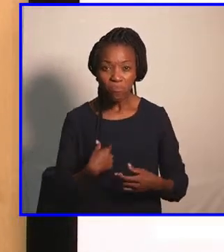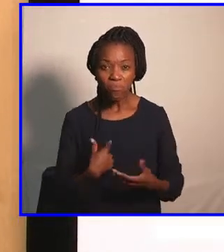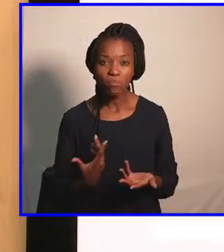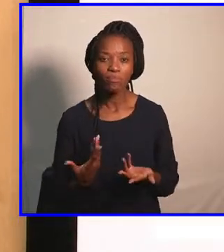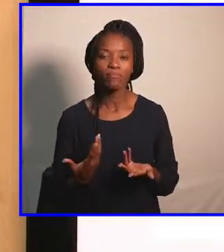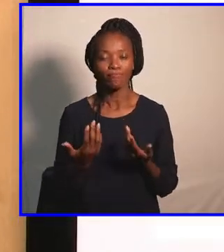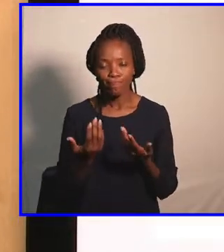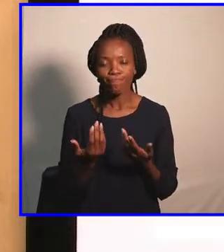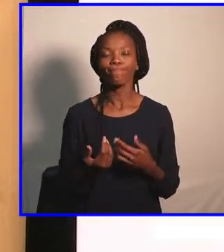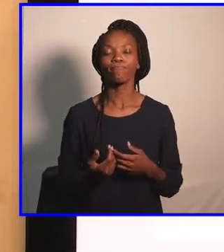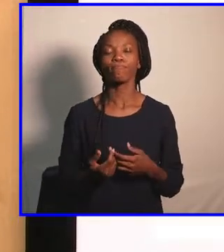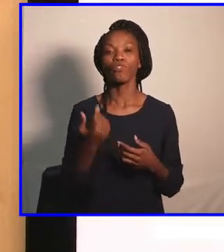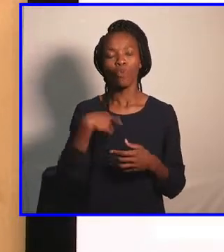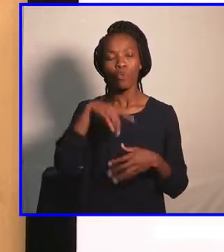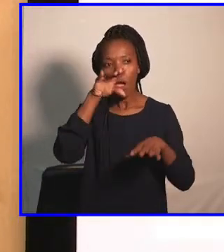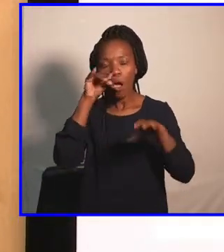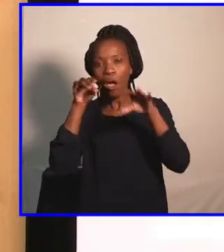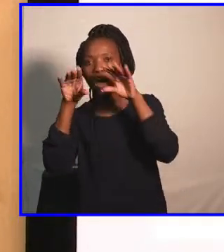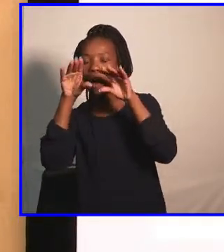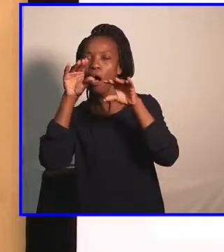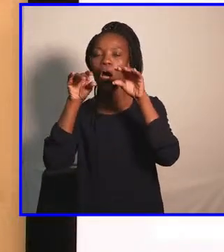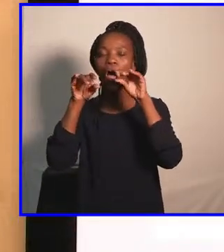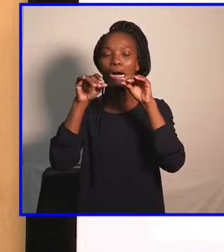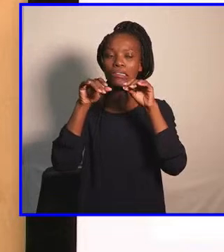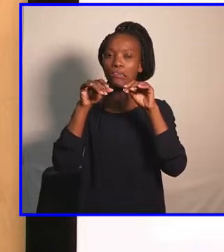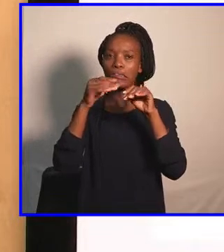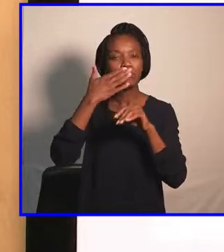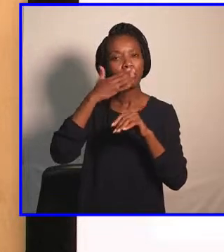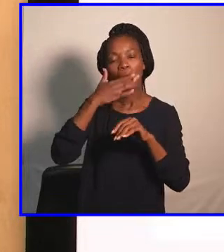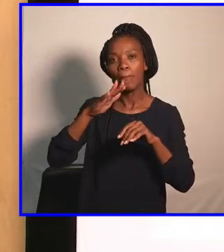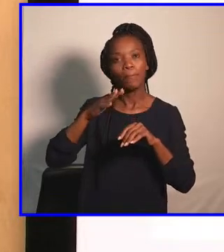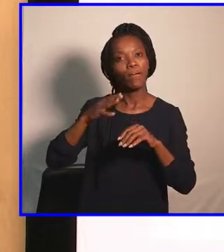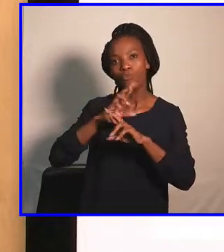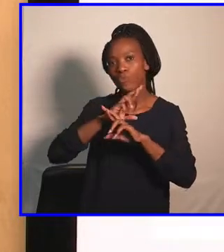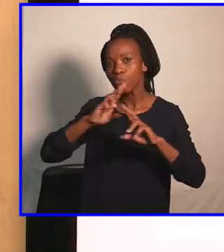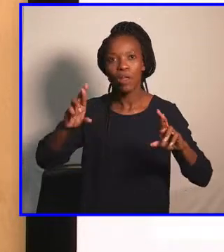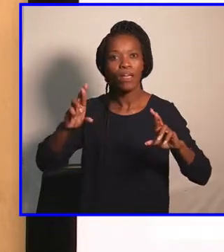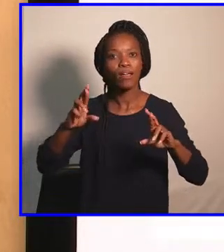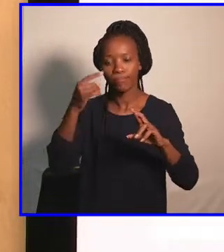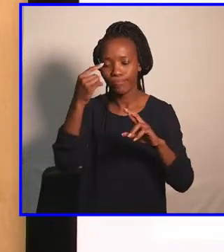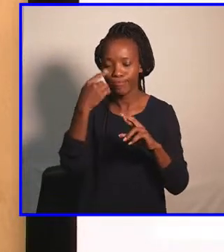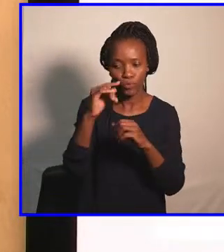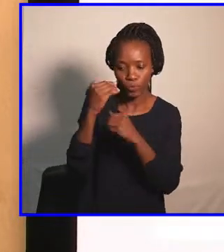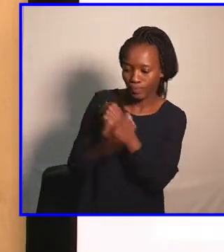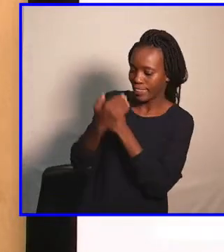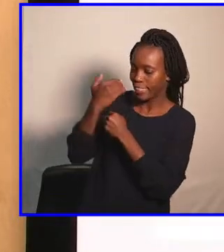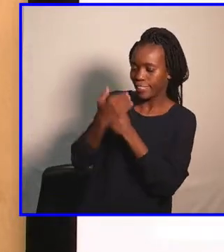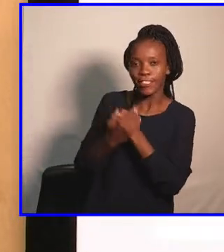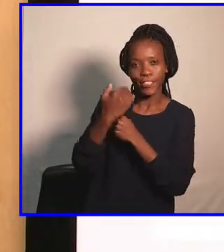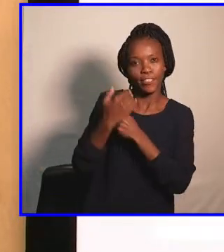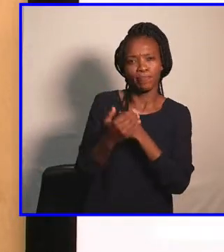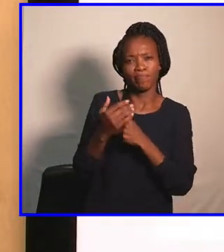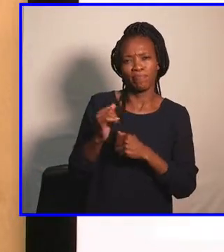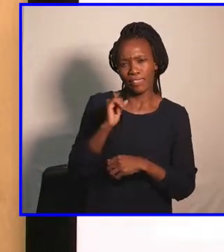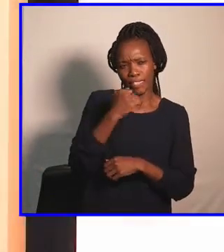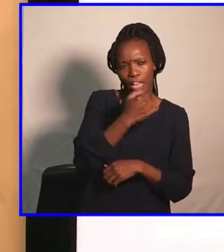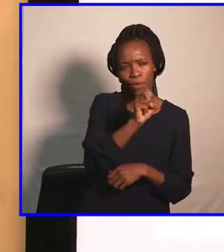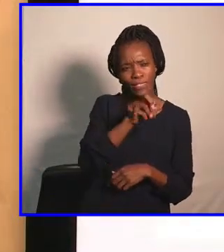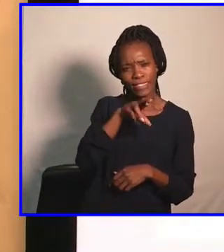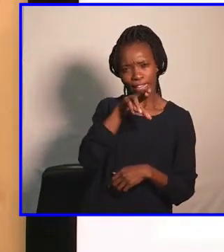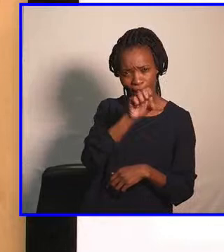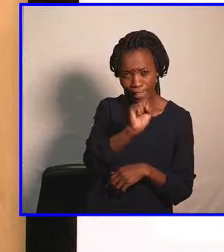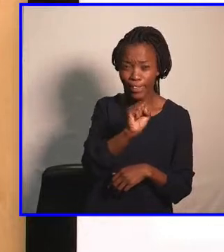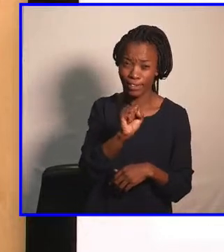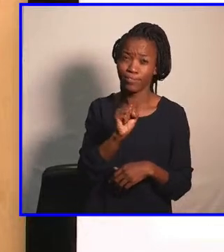didn't teach us and arm us with a way in which we could protect our SARS when it was